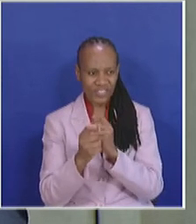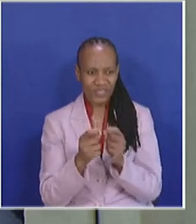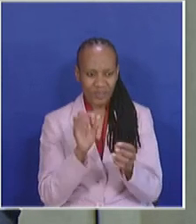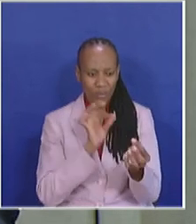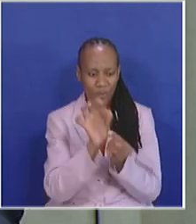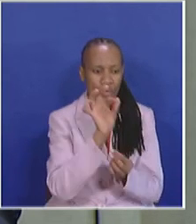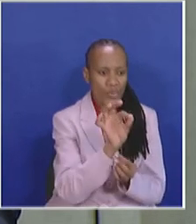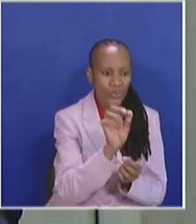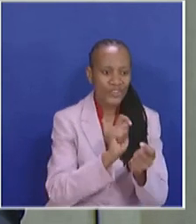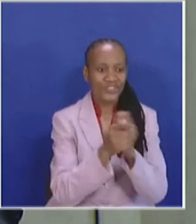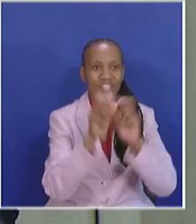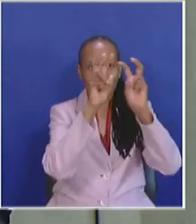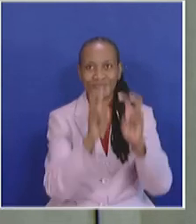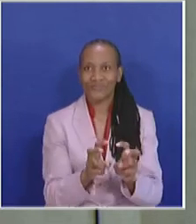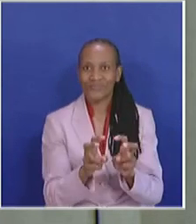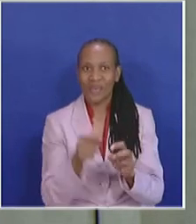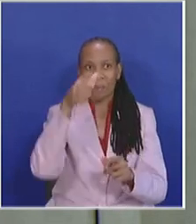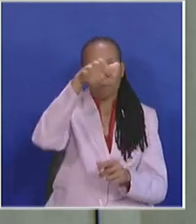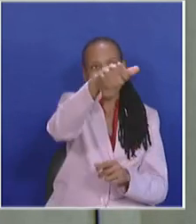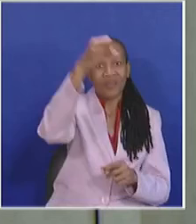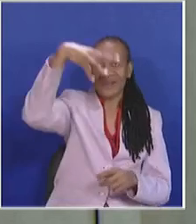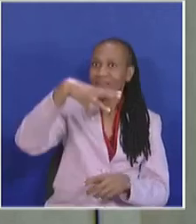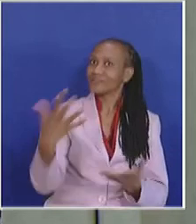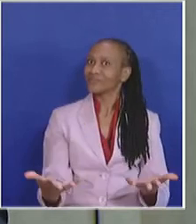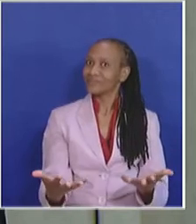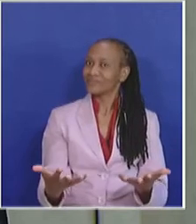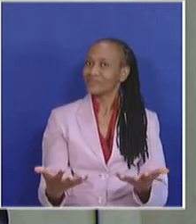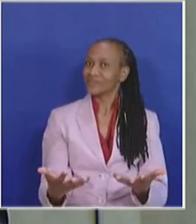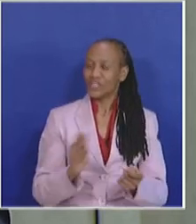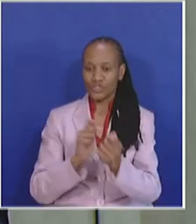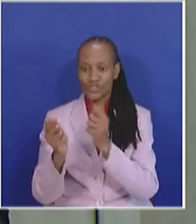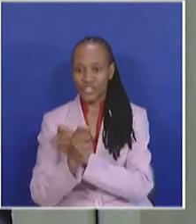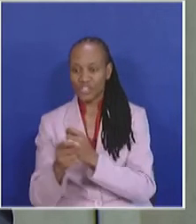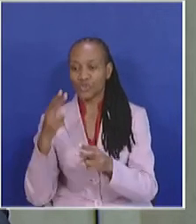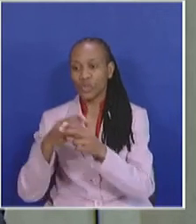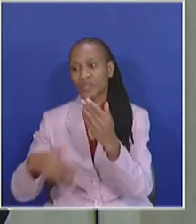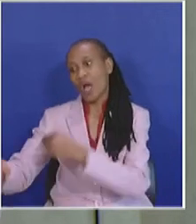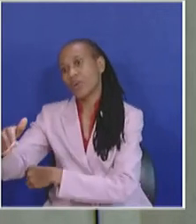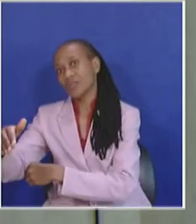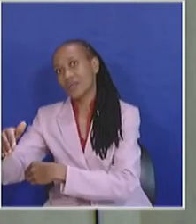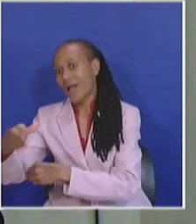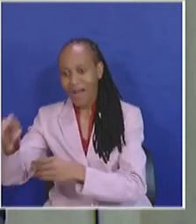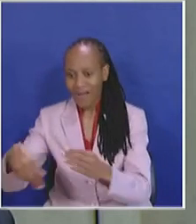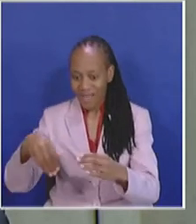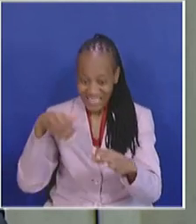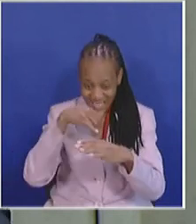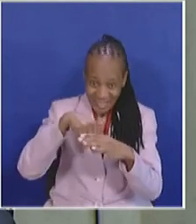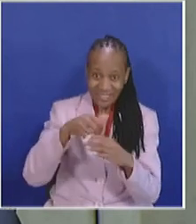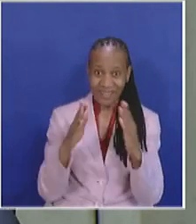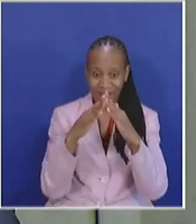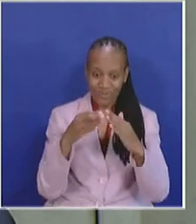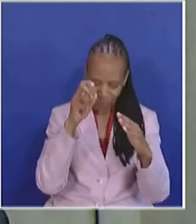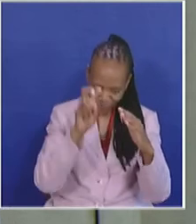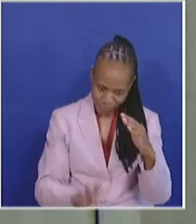to residential areas where citizens can switch on light, moving from outdoor toilets to indoor toilets. A